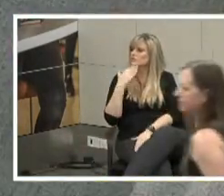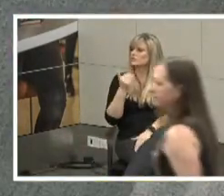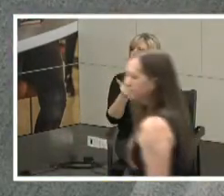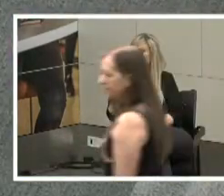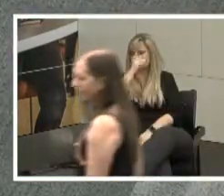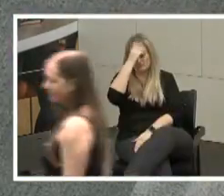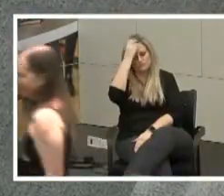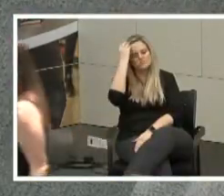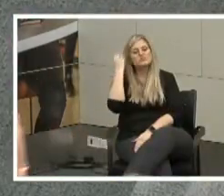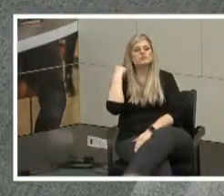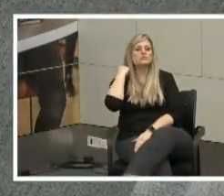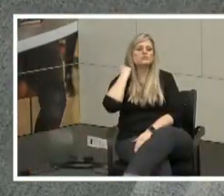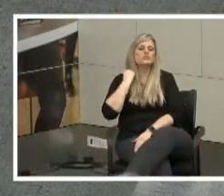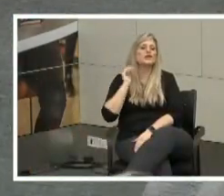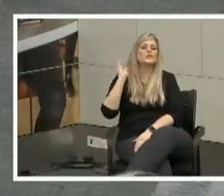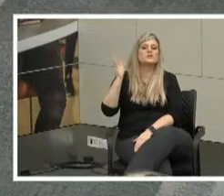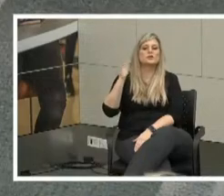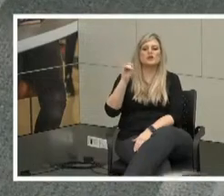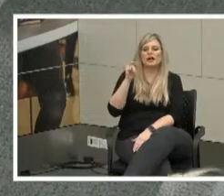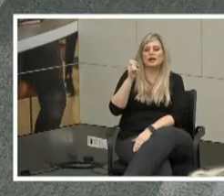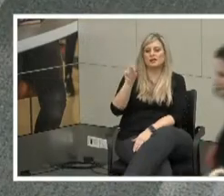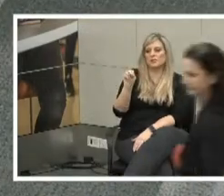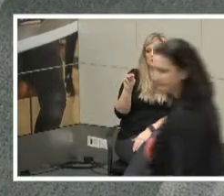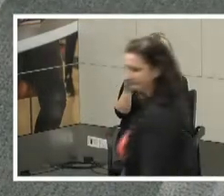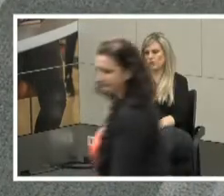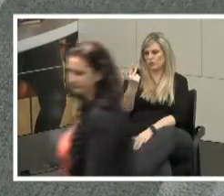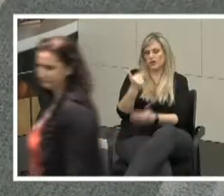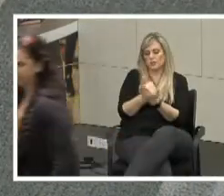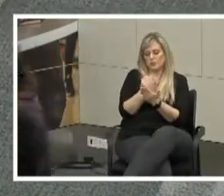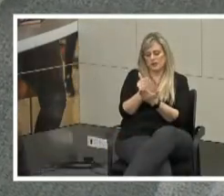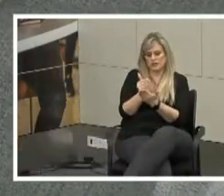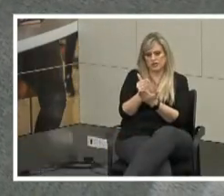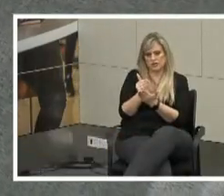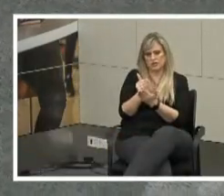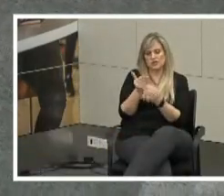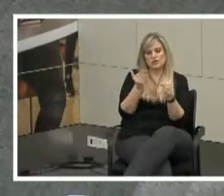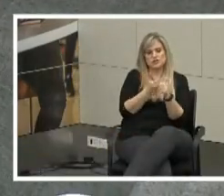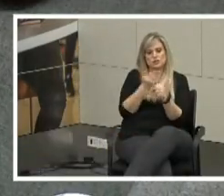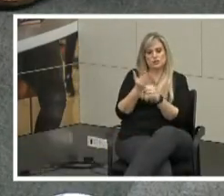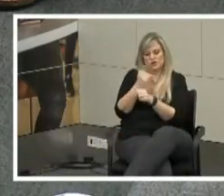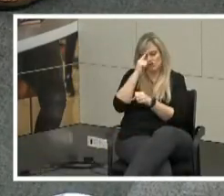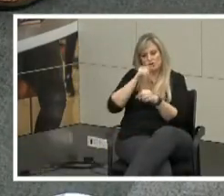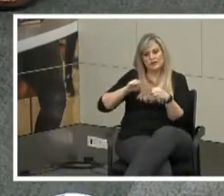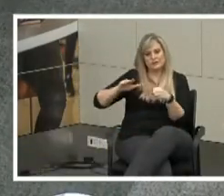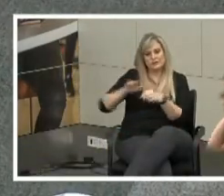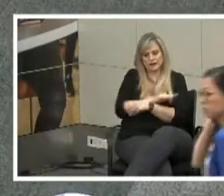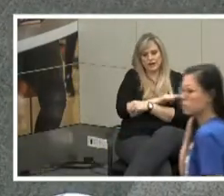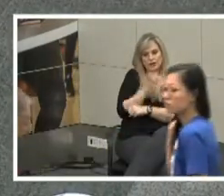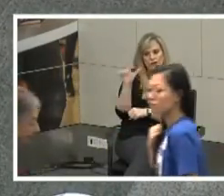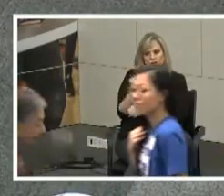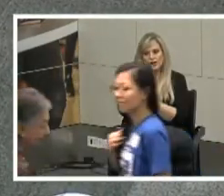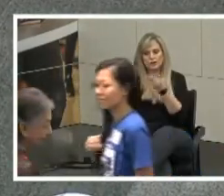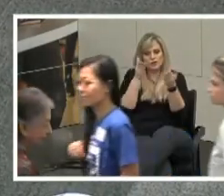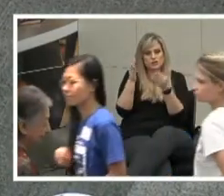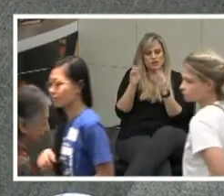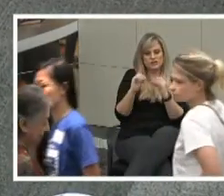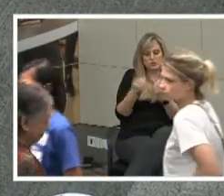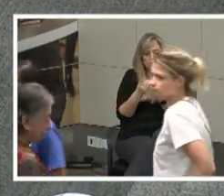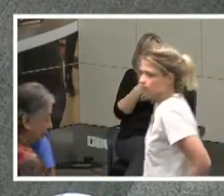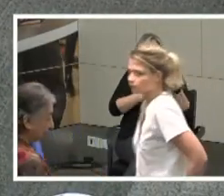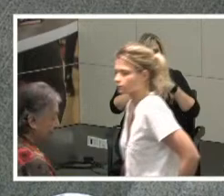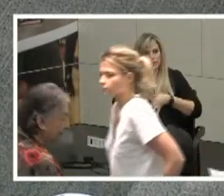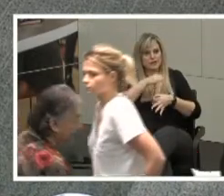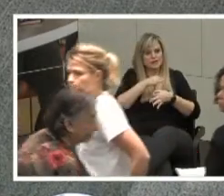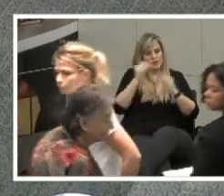go ahead I'm speaking on item three budget the termination of the entire Library services department and replacement with